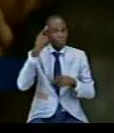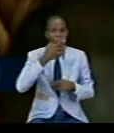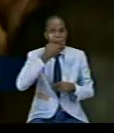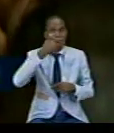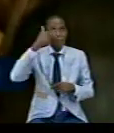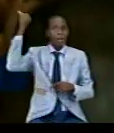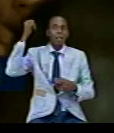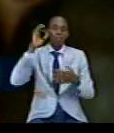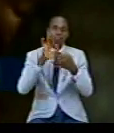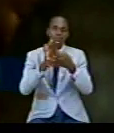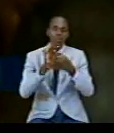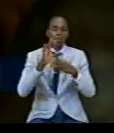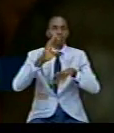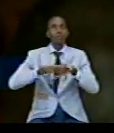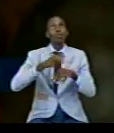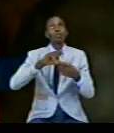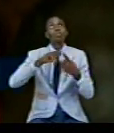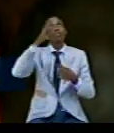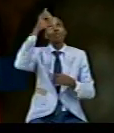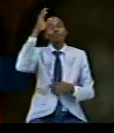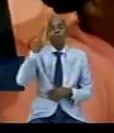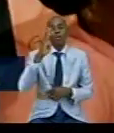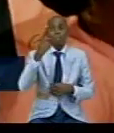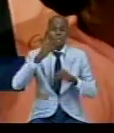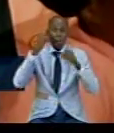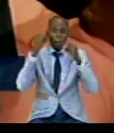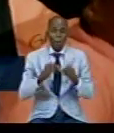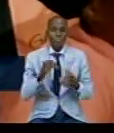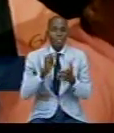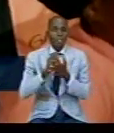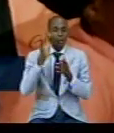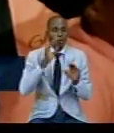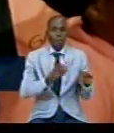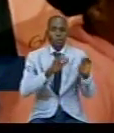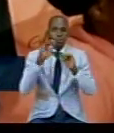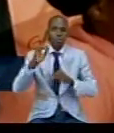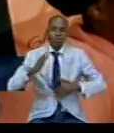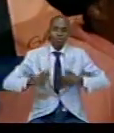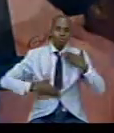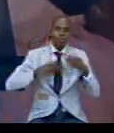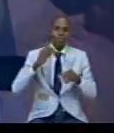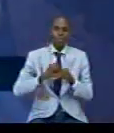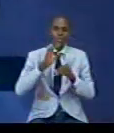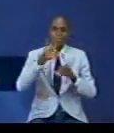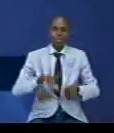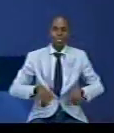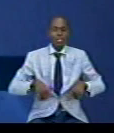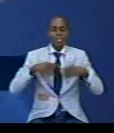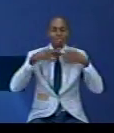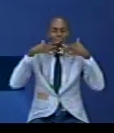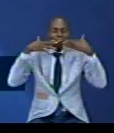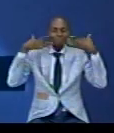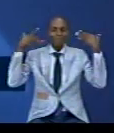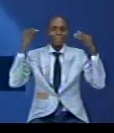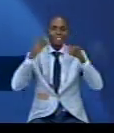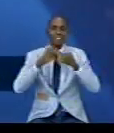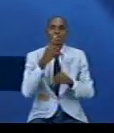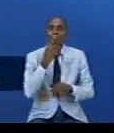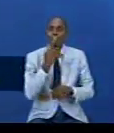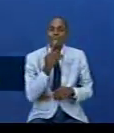belongeth unto God. The power that will put joy in your heart, a smile on your mouth,